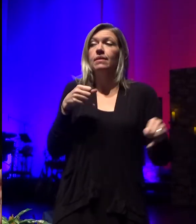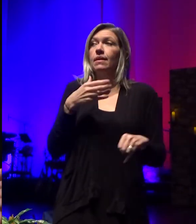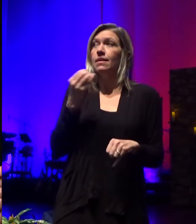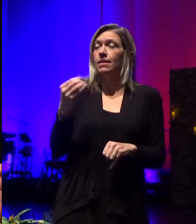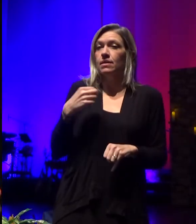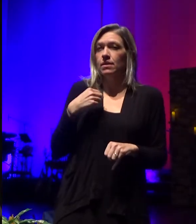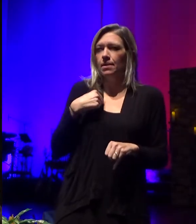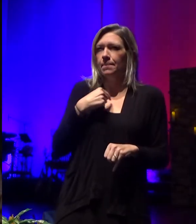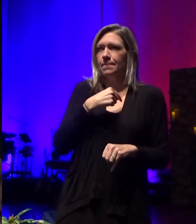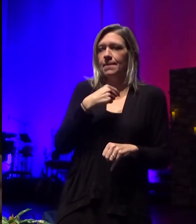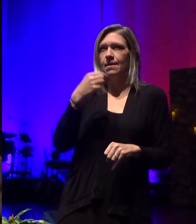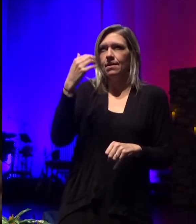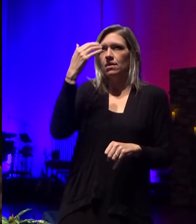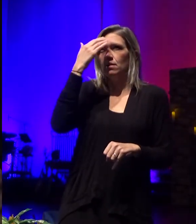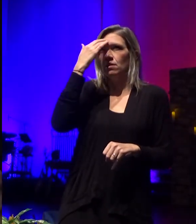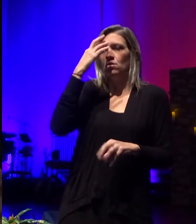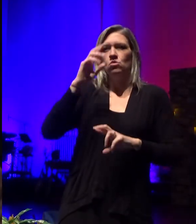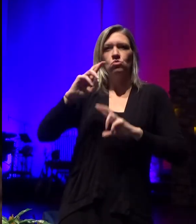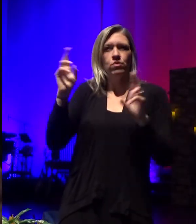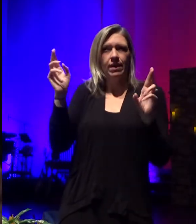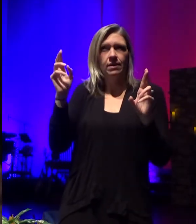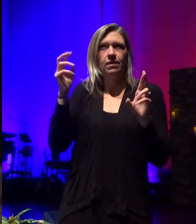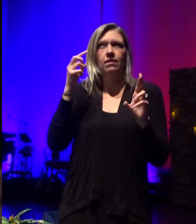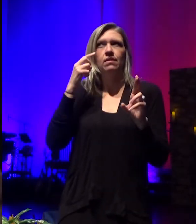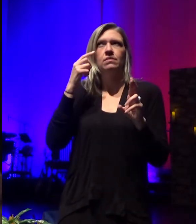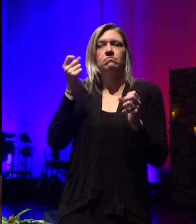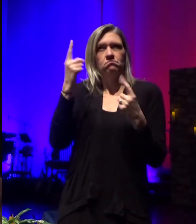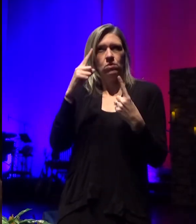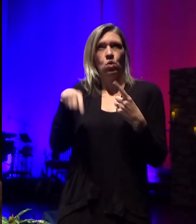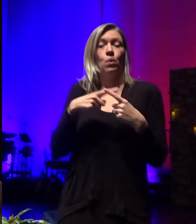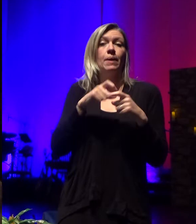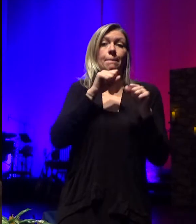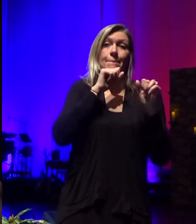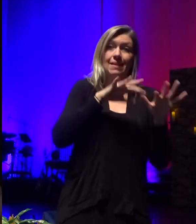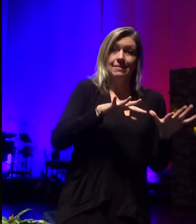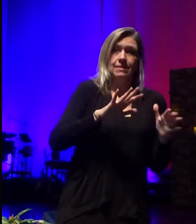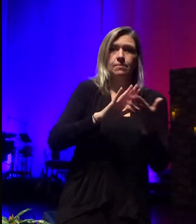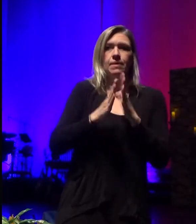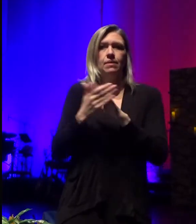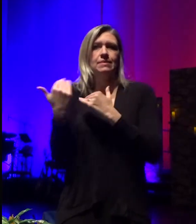blessing has now become a limitation in my experience?